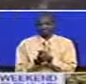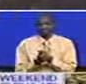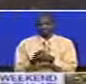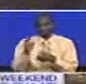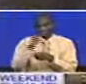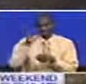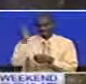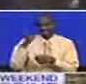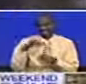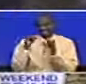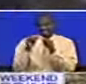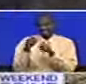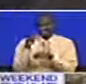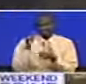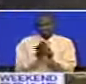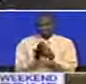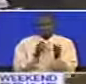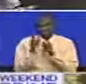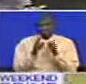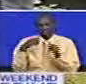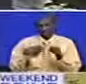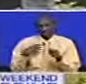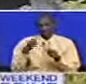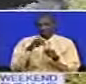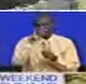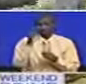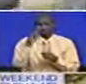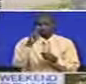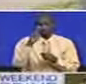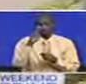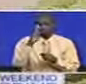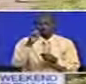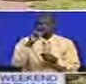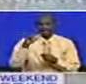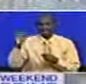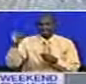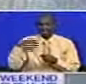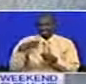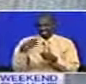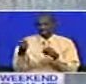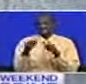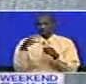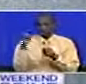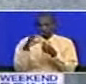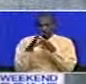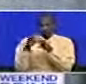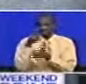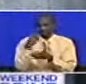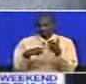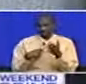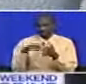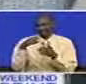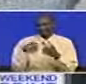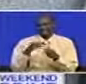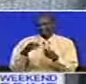Western Kenya remains a contested region between the ruling Jubilee coalition and the minority alliance CORD, although CORD seemingly have an